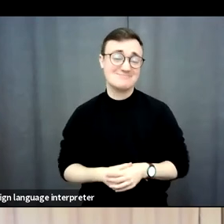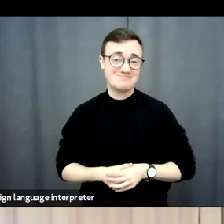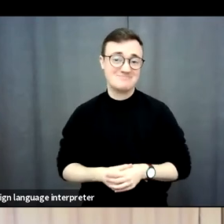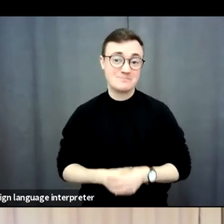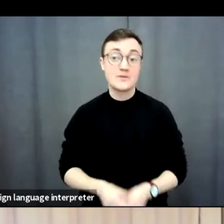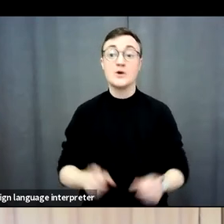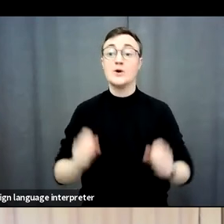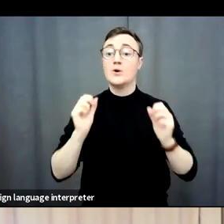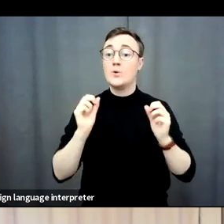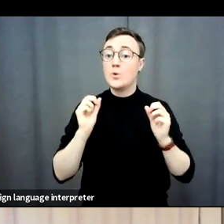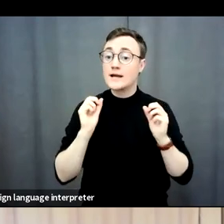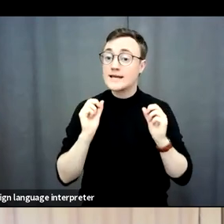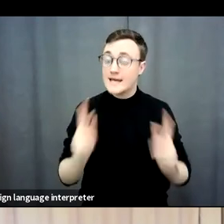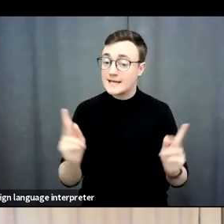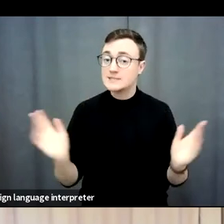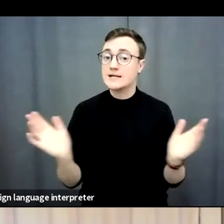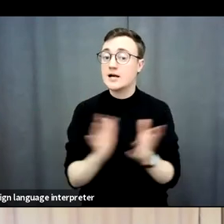So